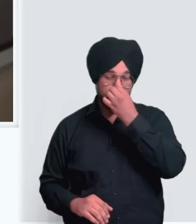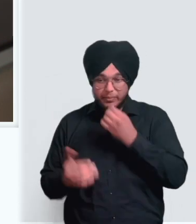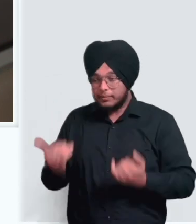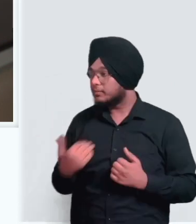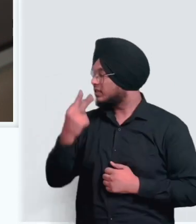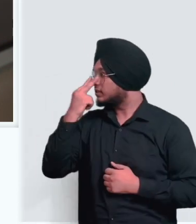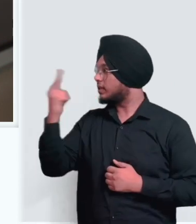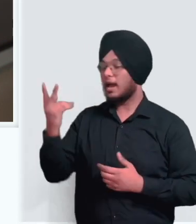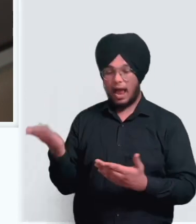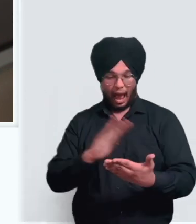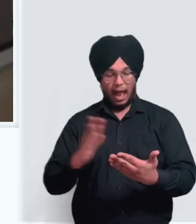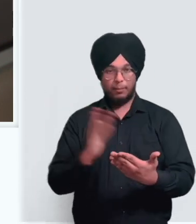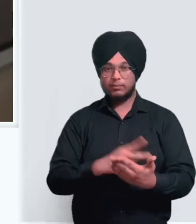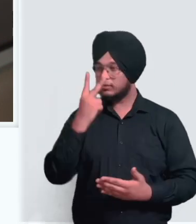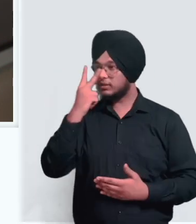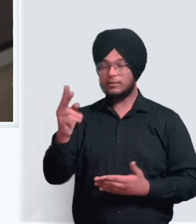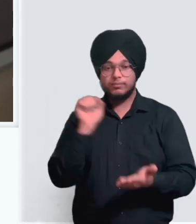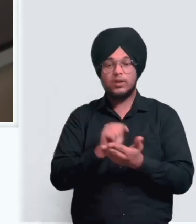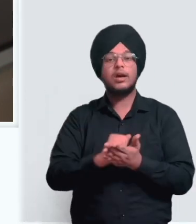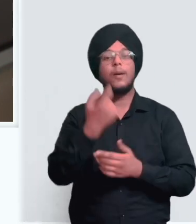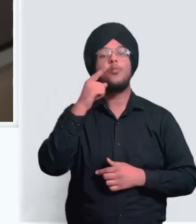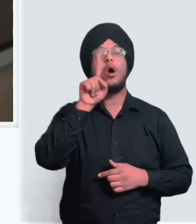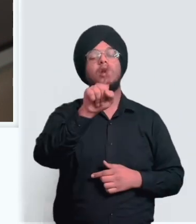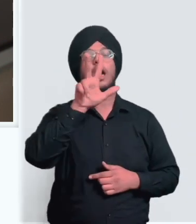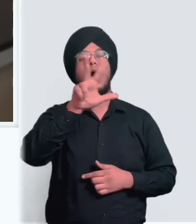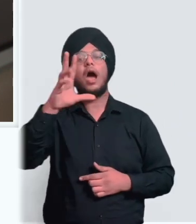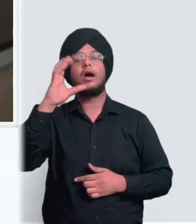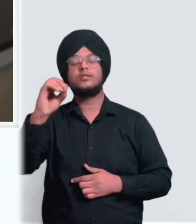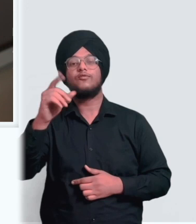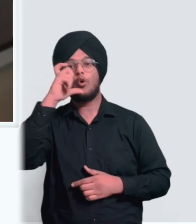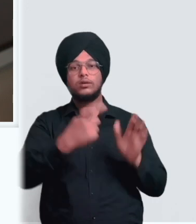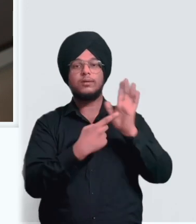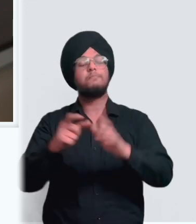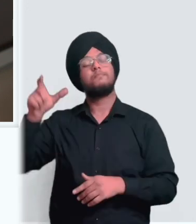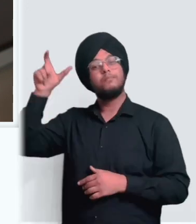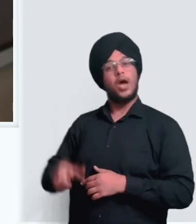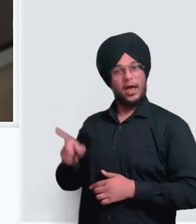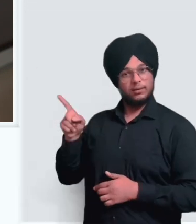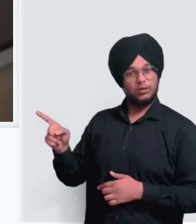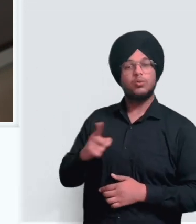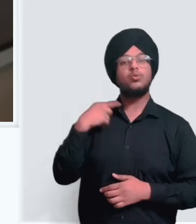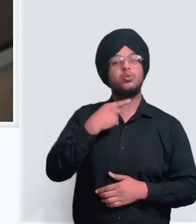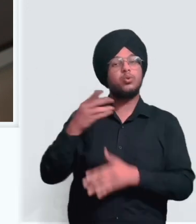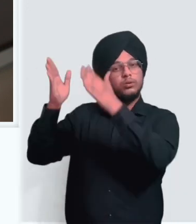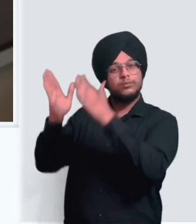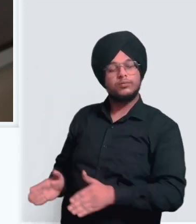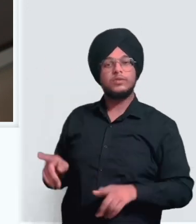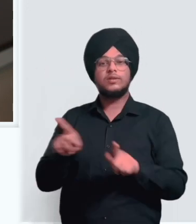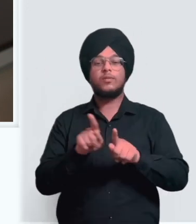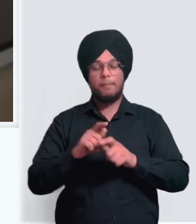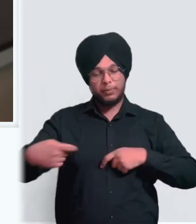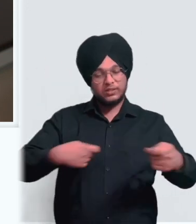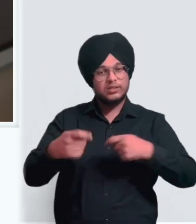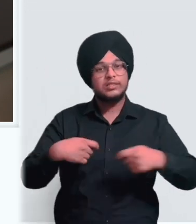albumin print from the 1880s, attributed to photographer Edward Torrens, who also ran a commercial studio in Bombay.